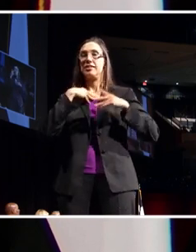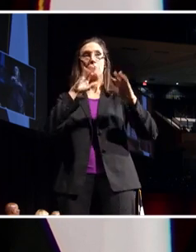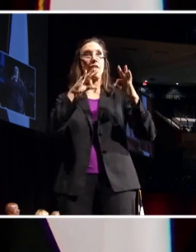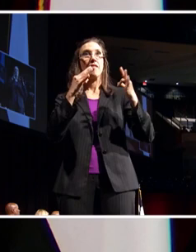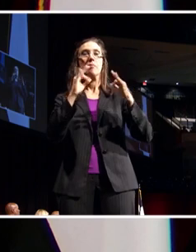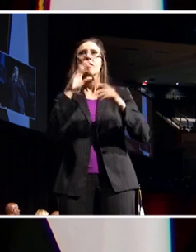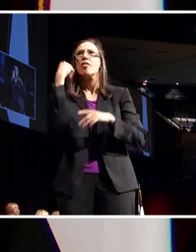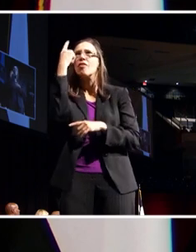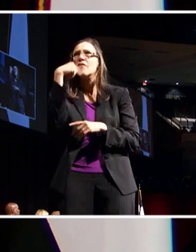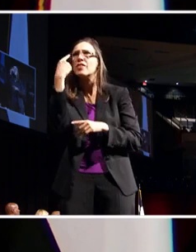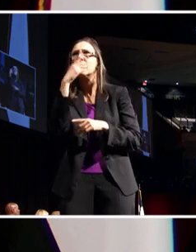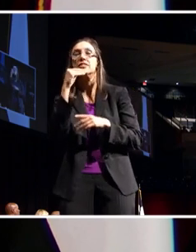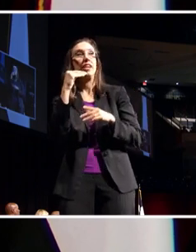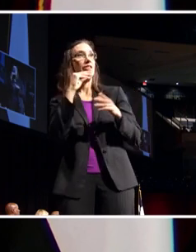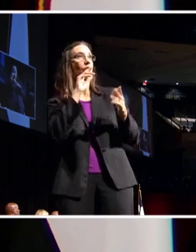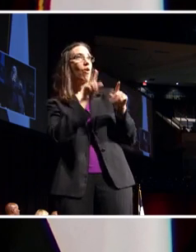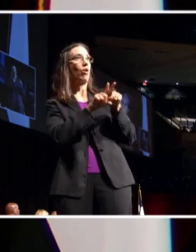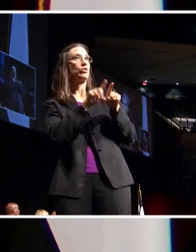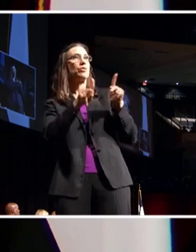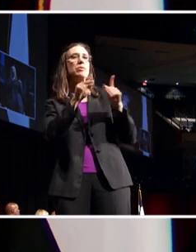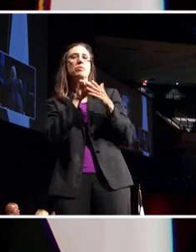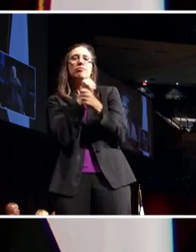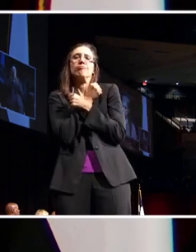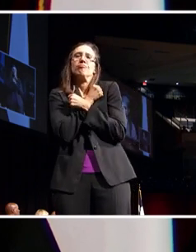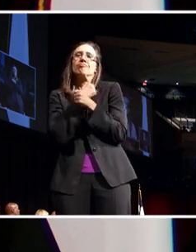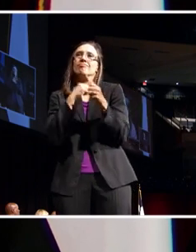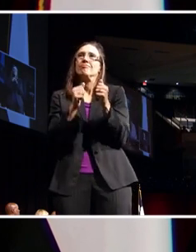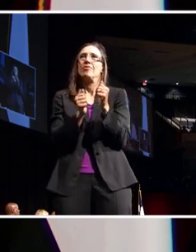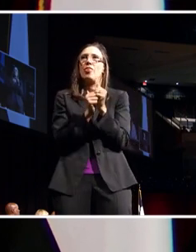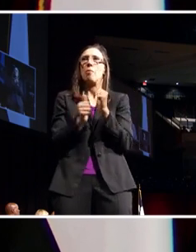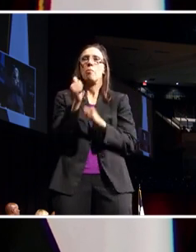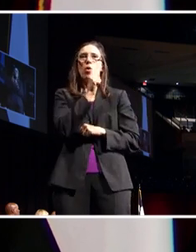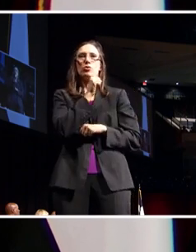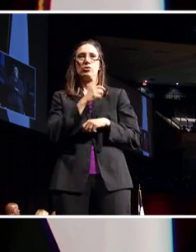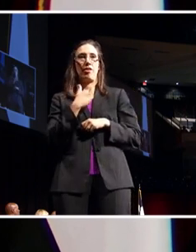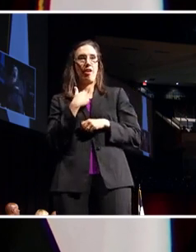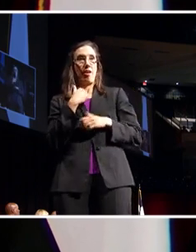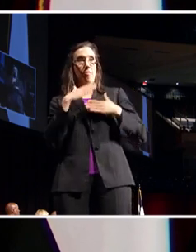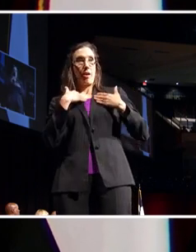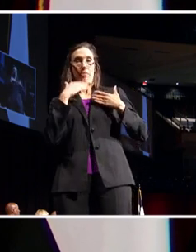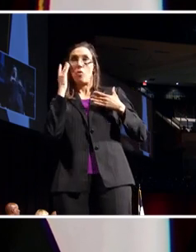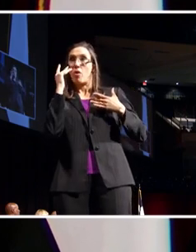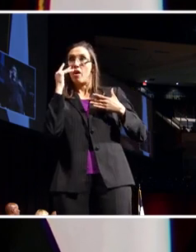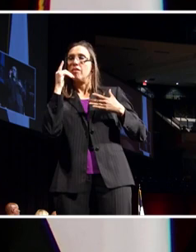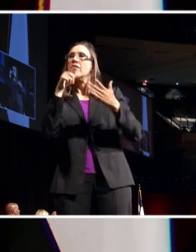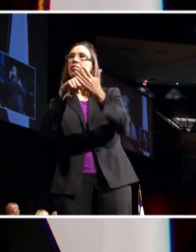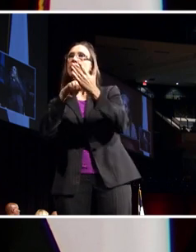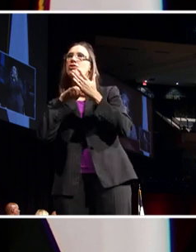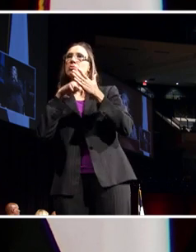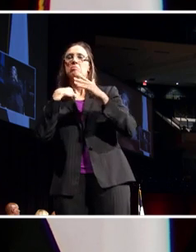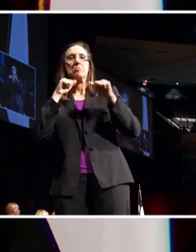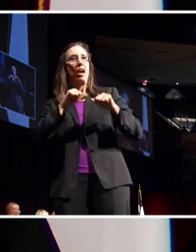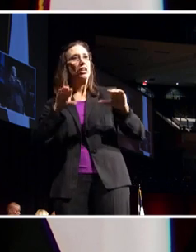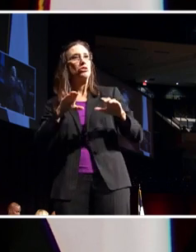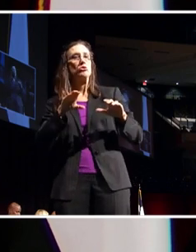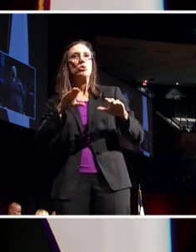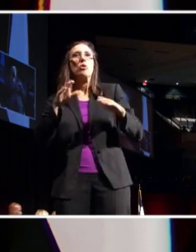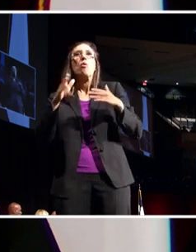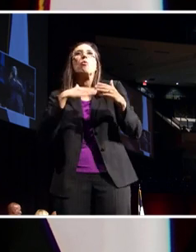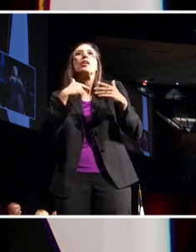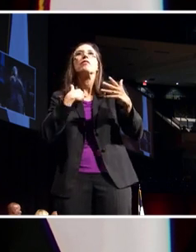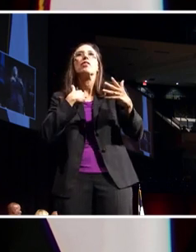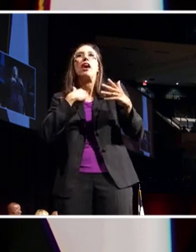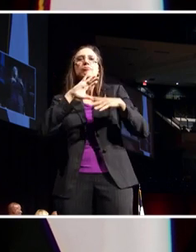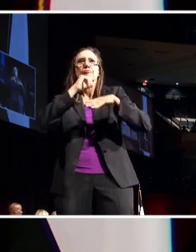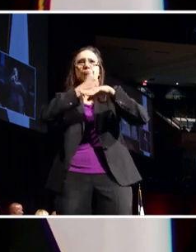family's faces and the faces of the people who love me the most. I'm happy because they showed me that I can do anything I put my heart